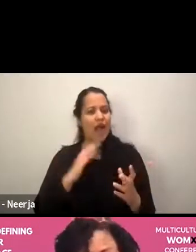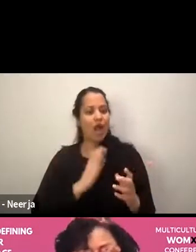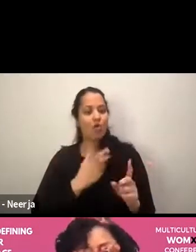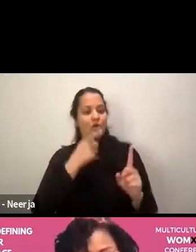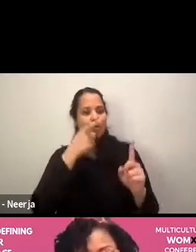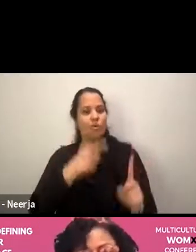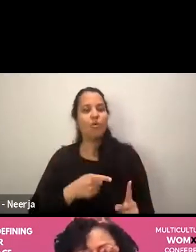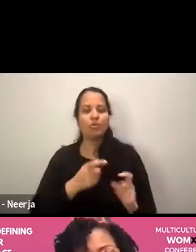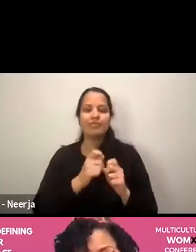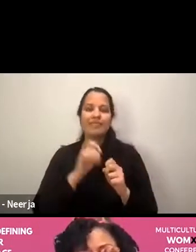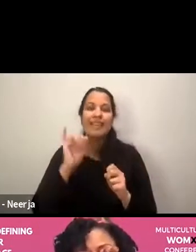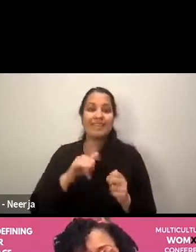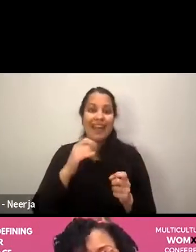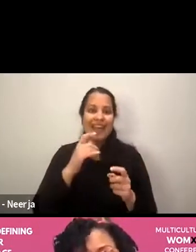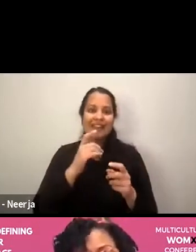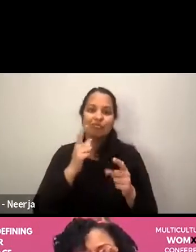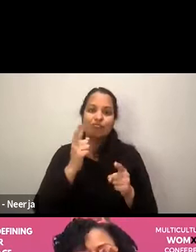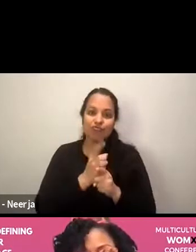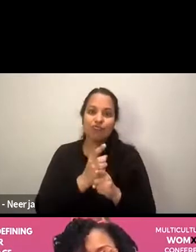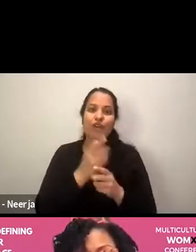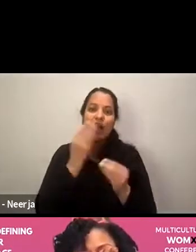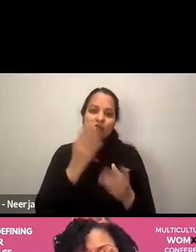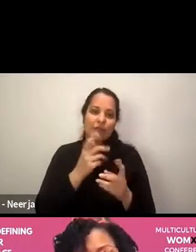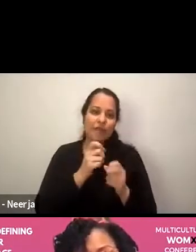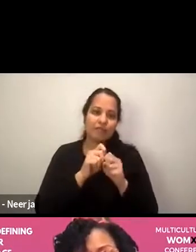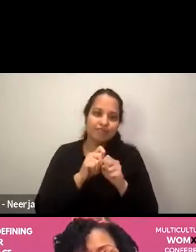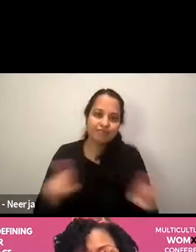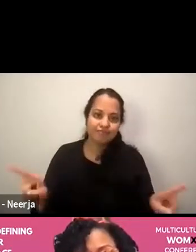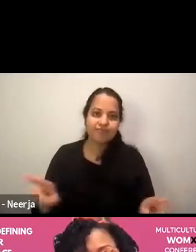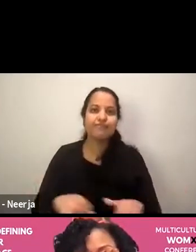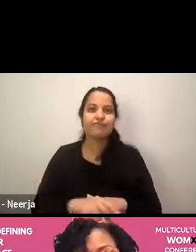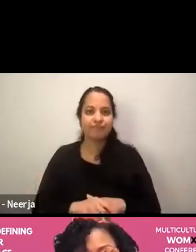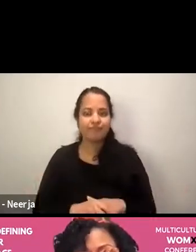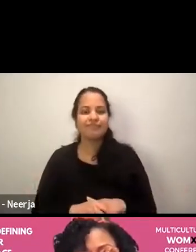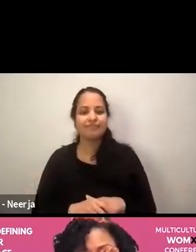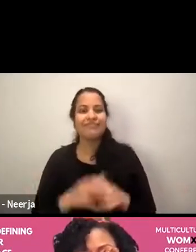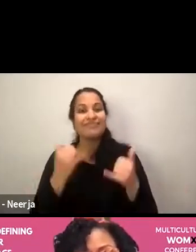community. Absolutely. And there's a whole segment too on